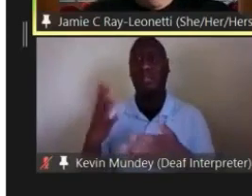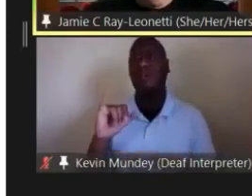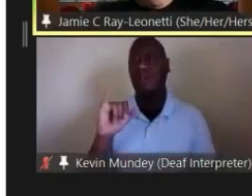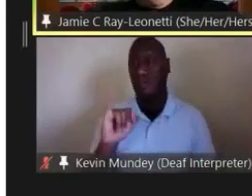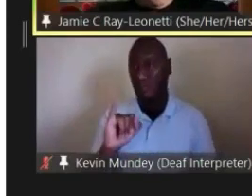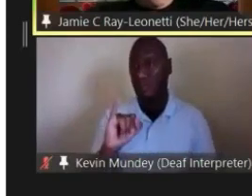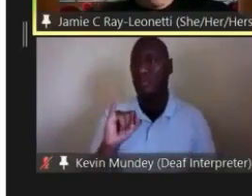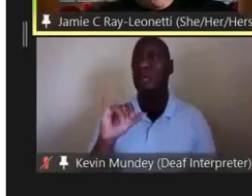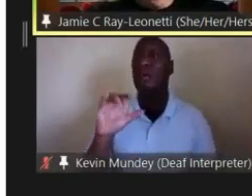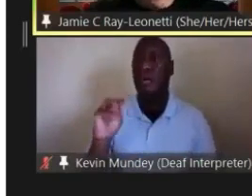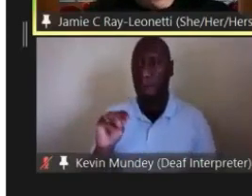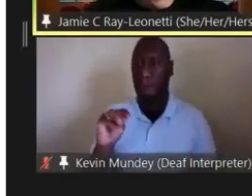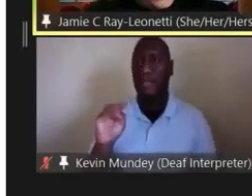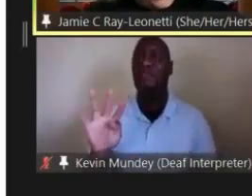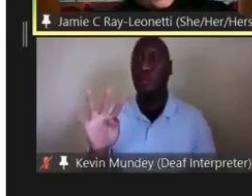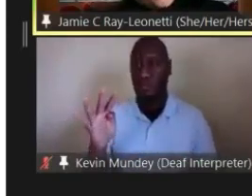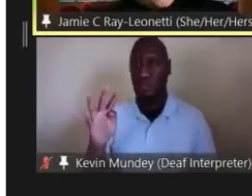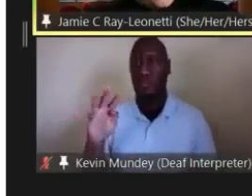IM4Q.